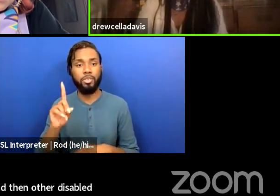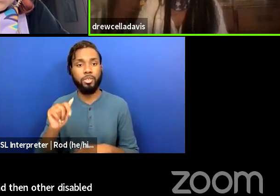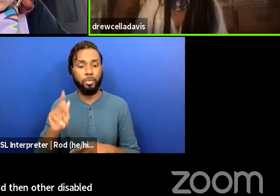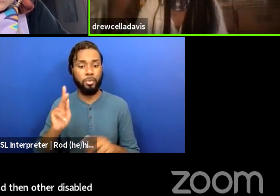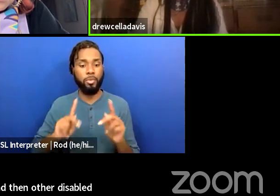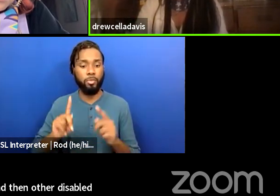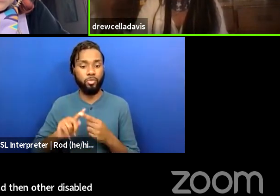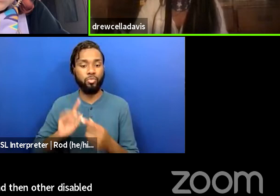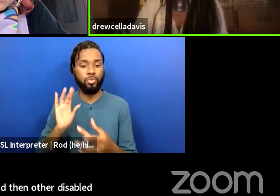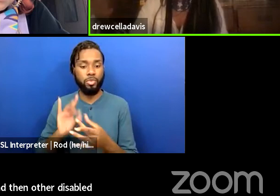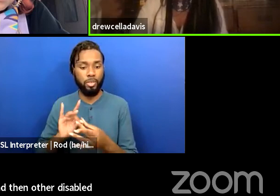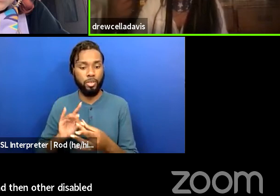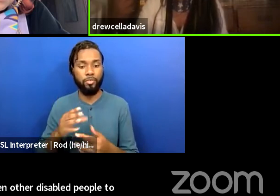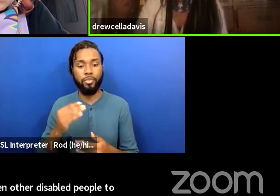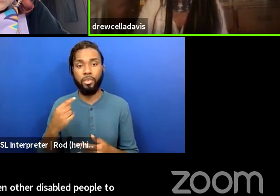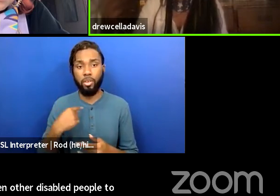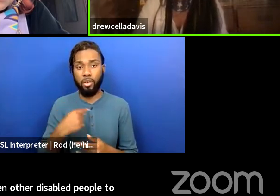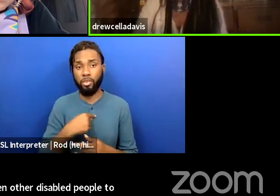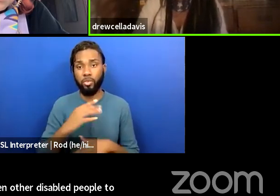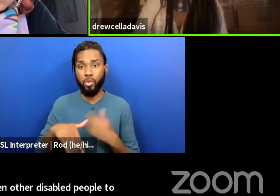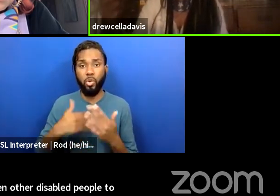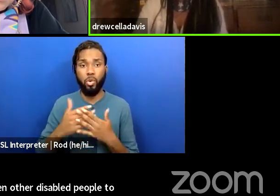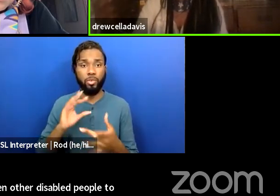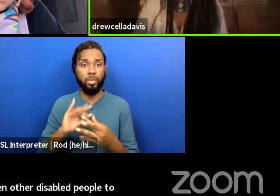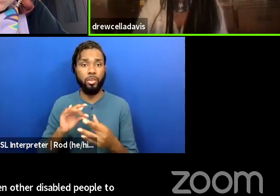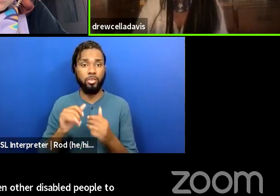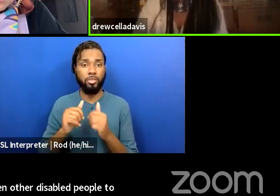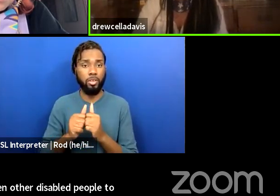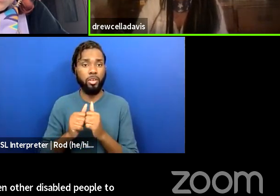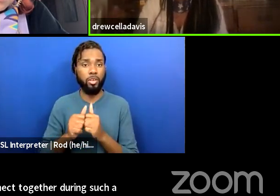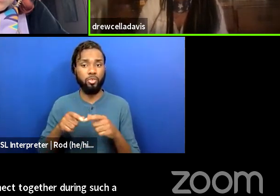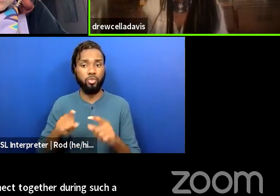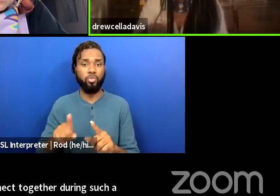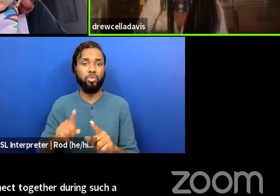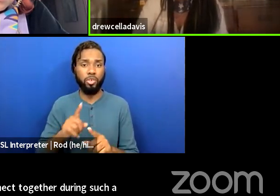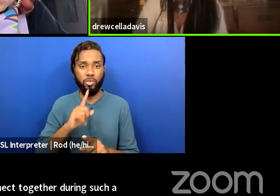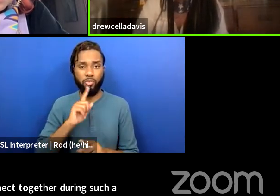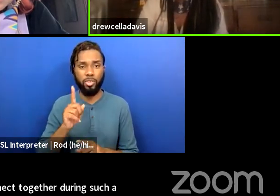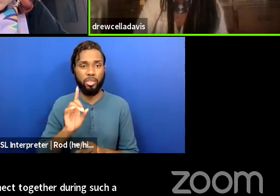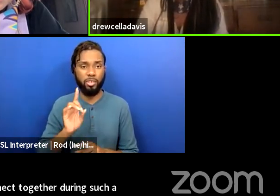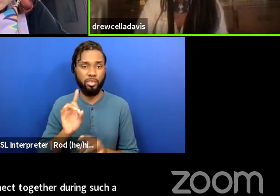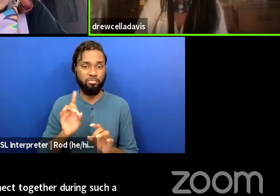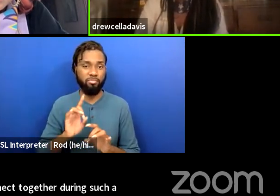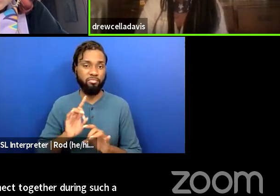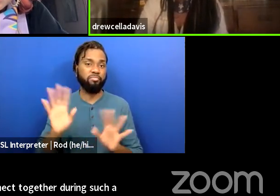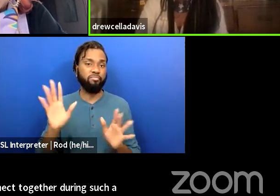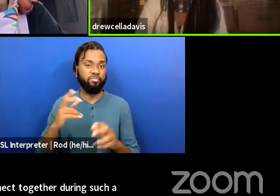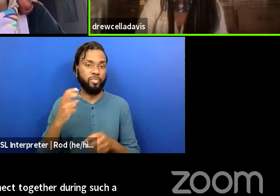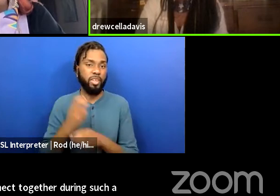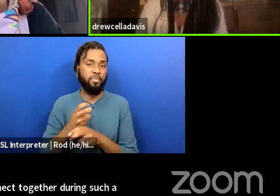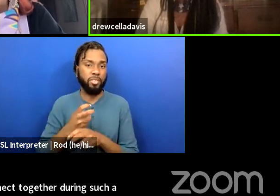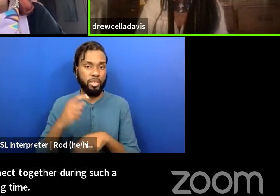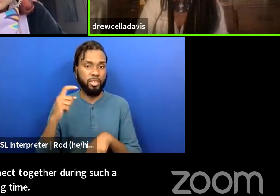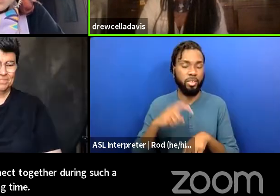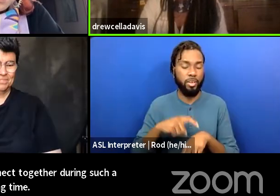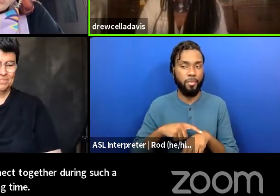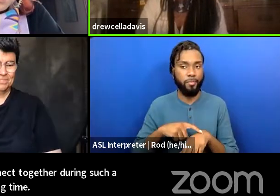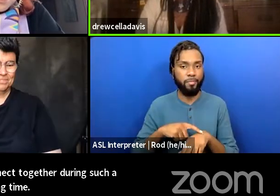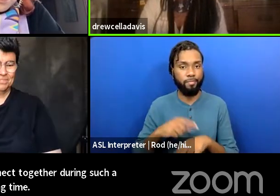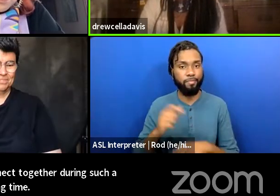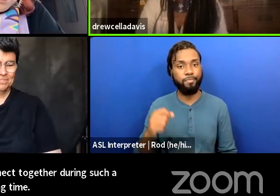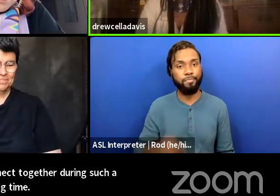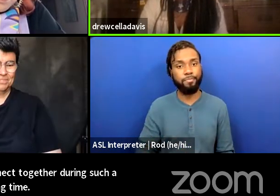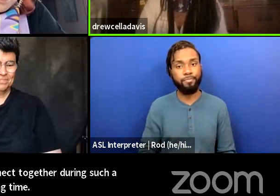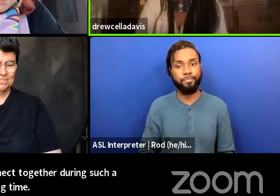connect and then us all to connect together during such a devastating time. Yeah.